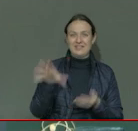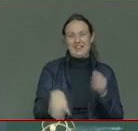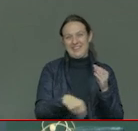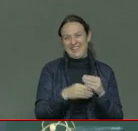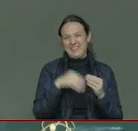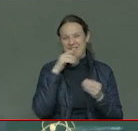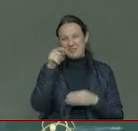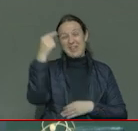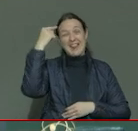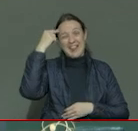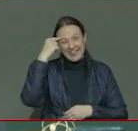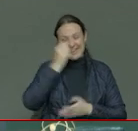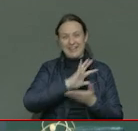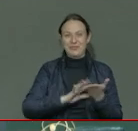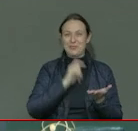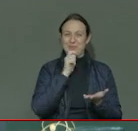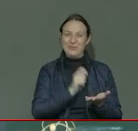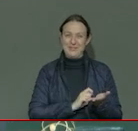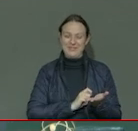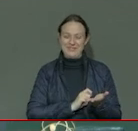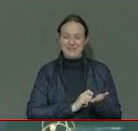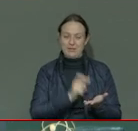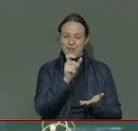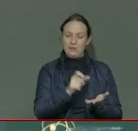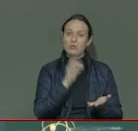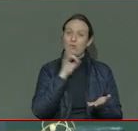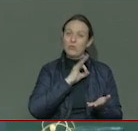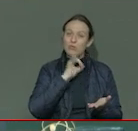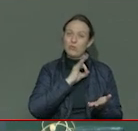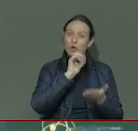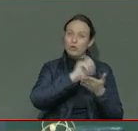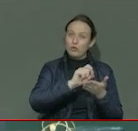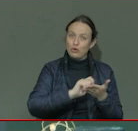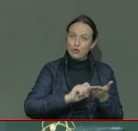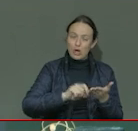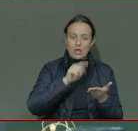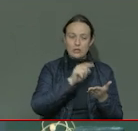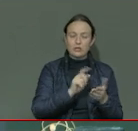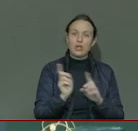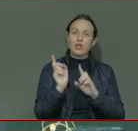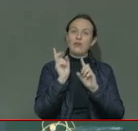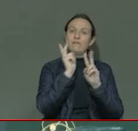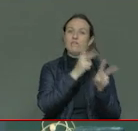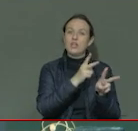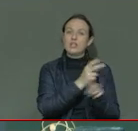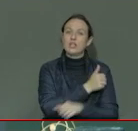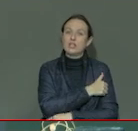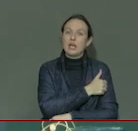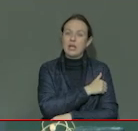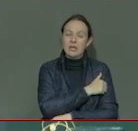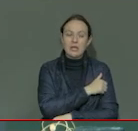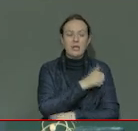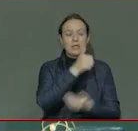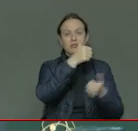shows us that the fictional author actually goes to Canada, he's sitting there, and